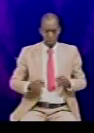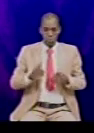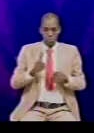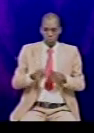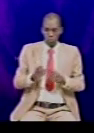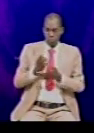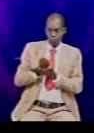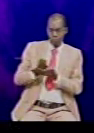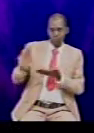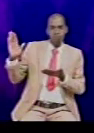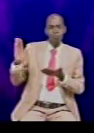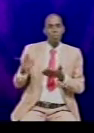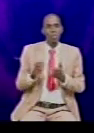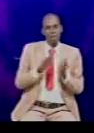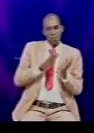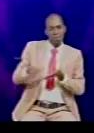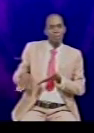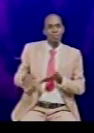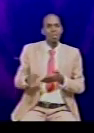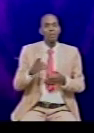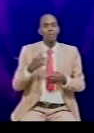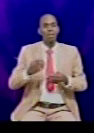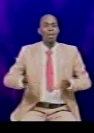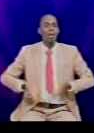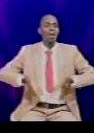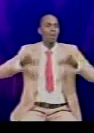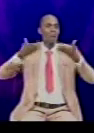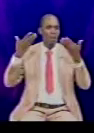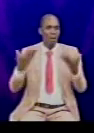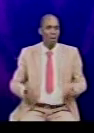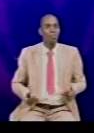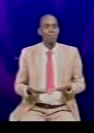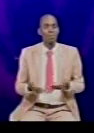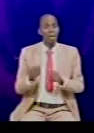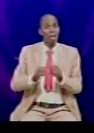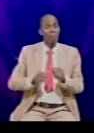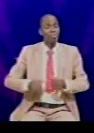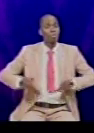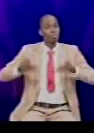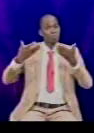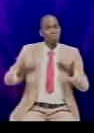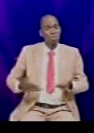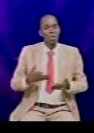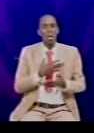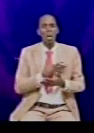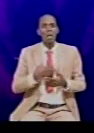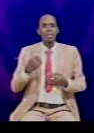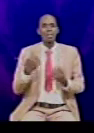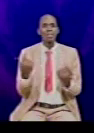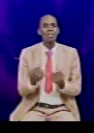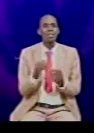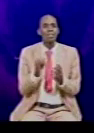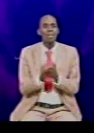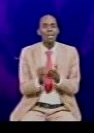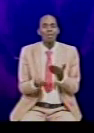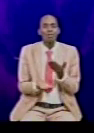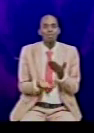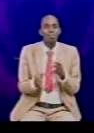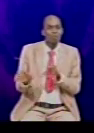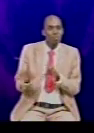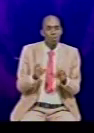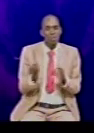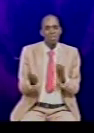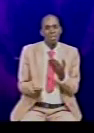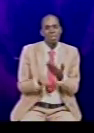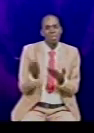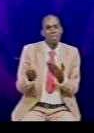the every weight and the sin which does so easily beset